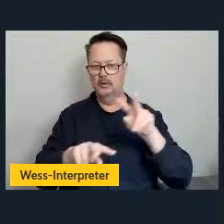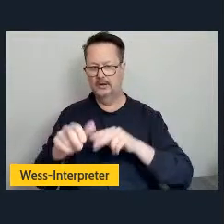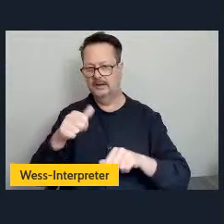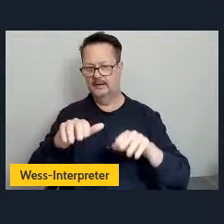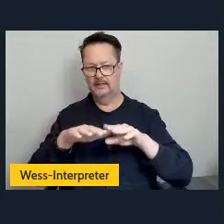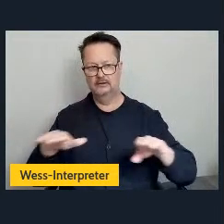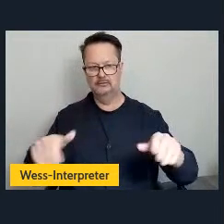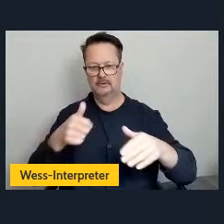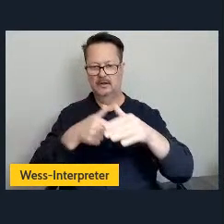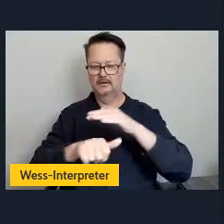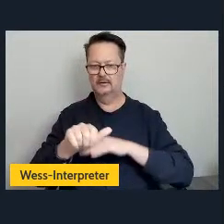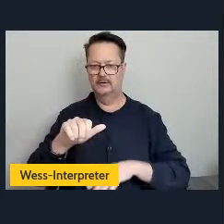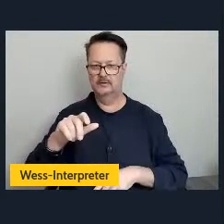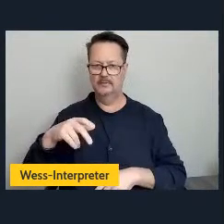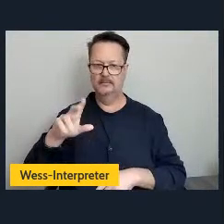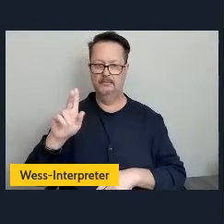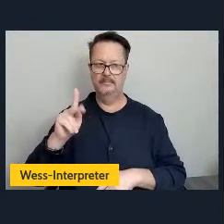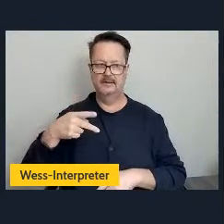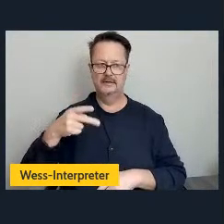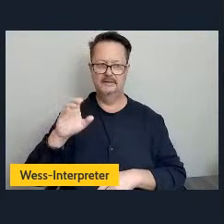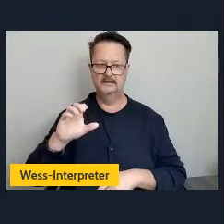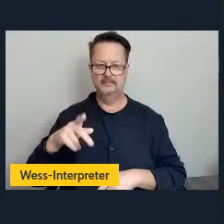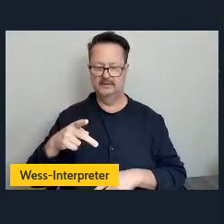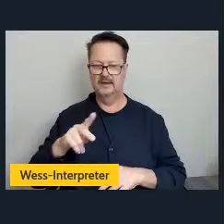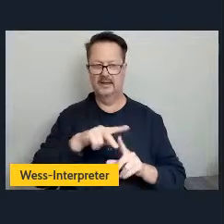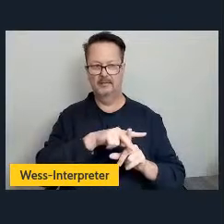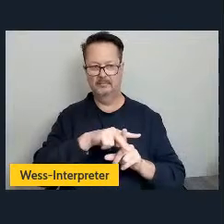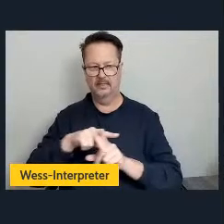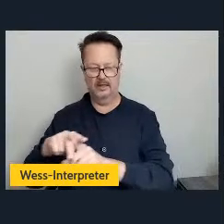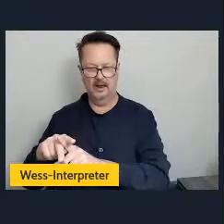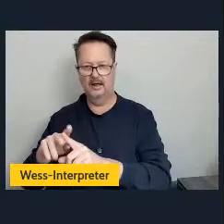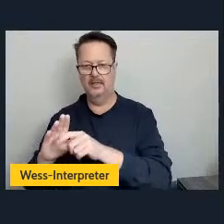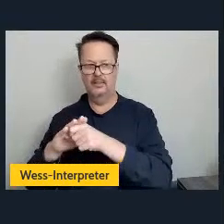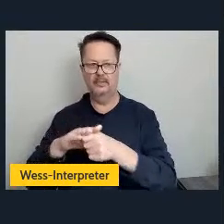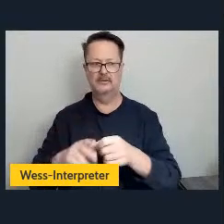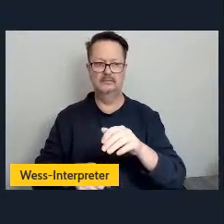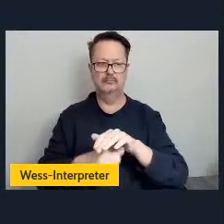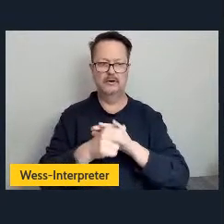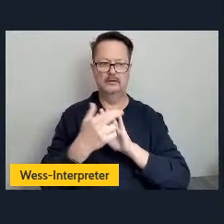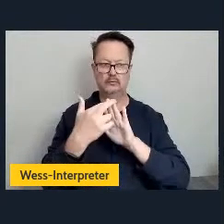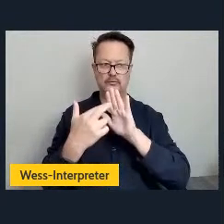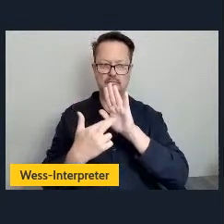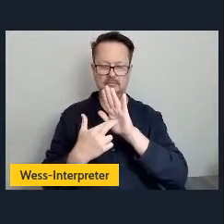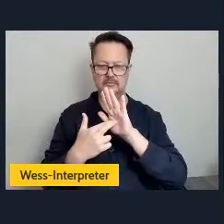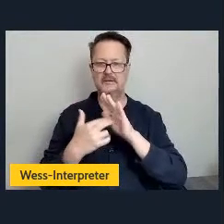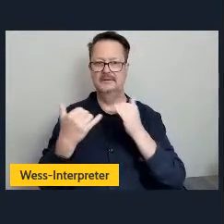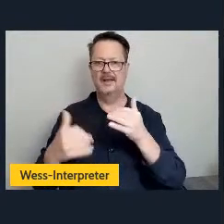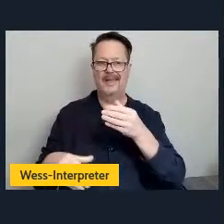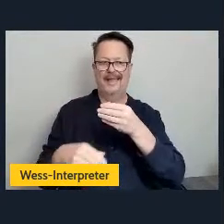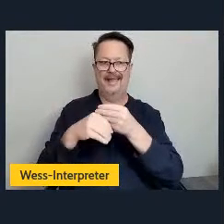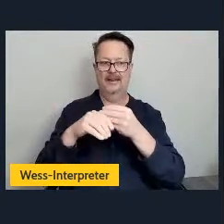underneath this VPC and apply these suppression rules to it. Now let's add to the database.